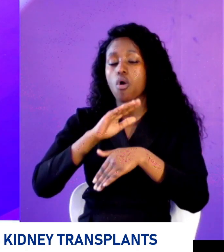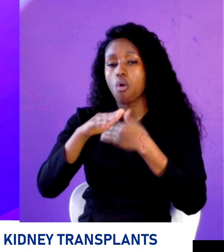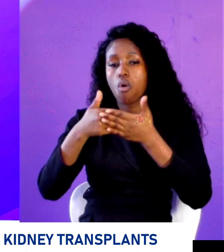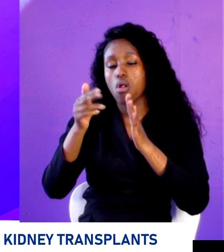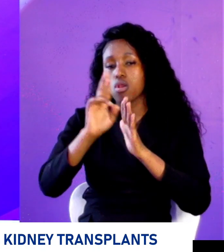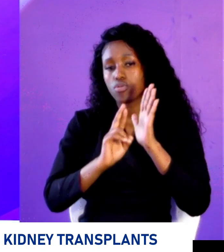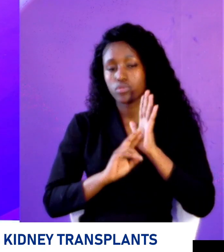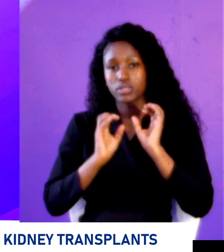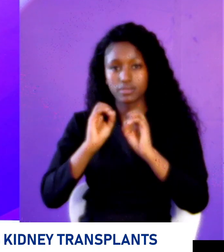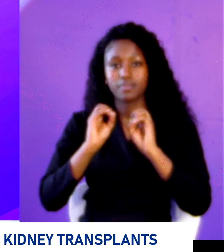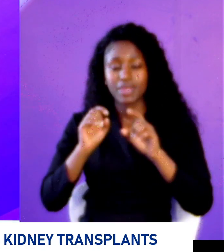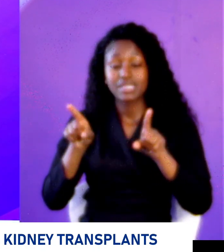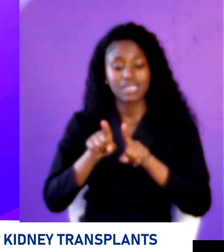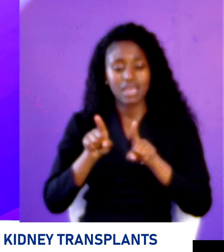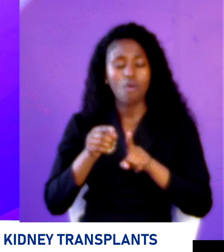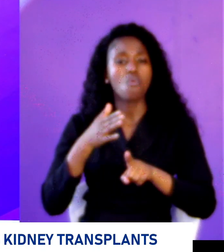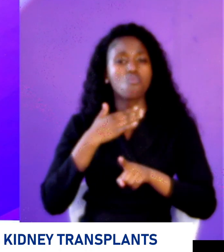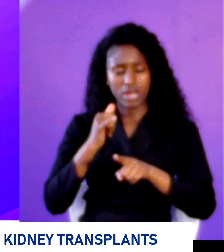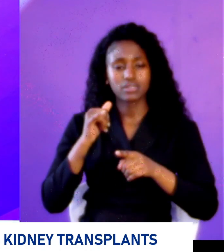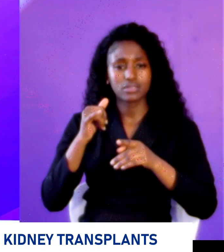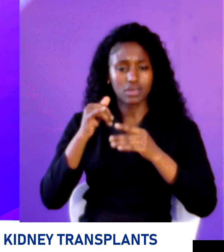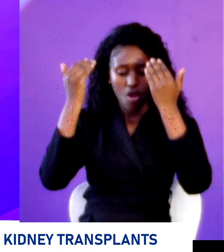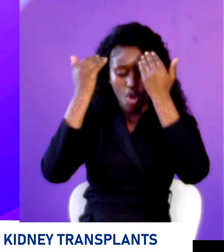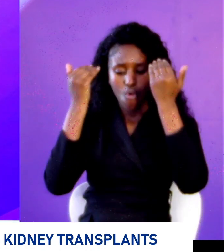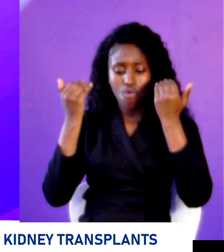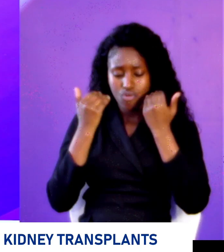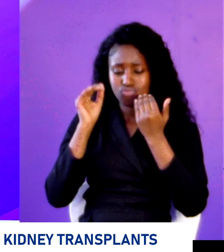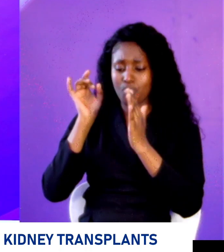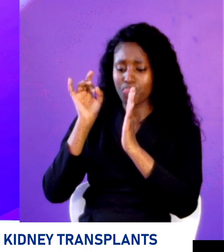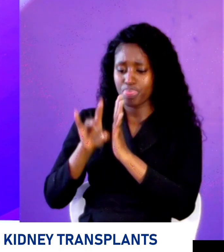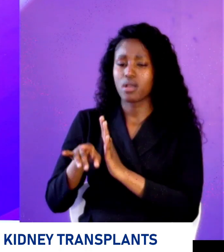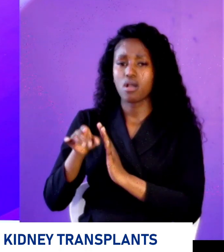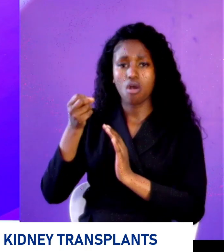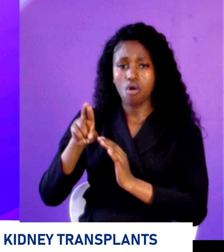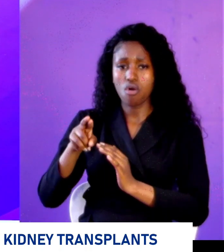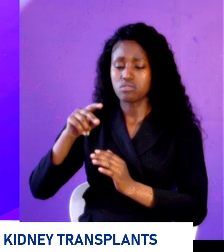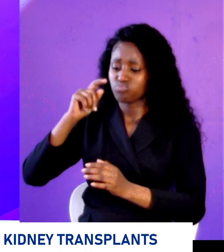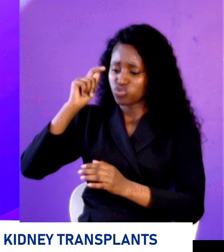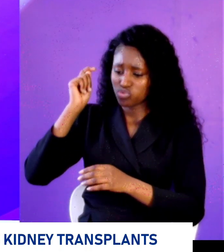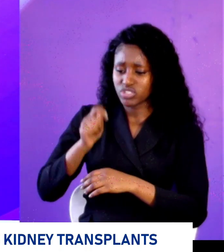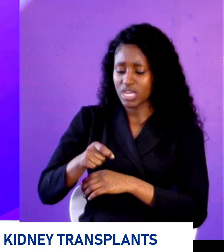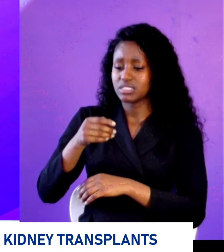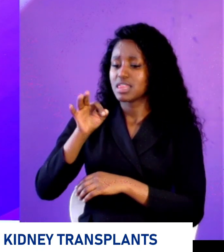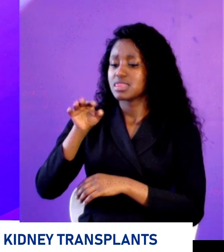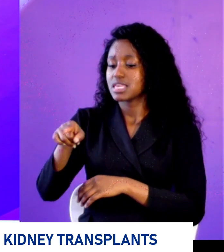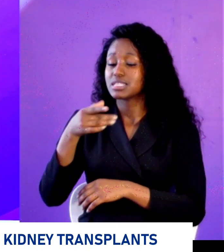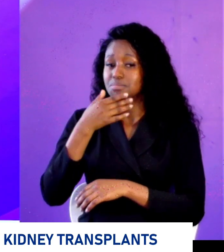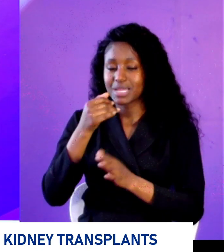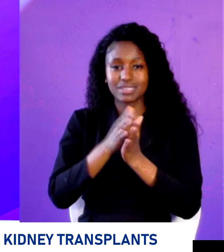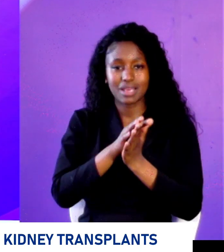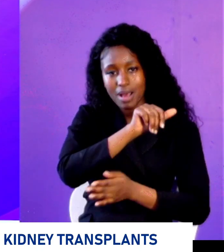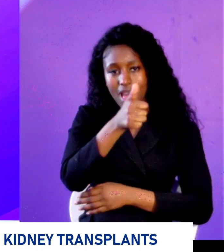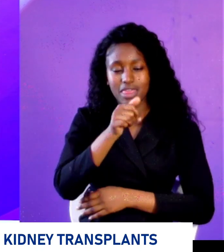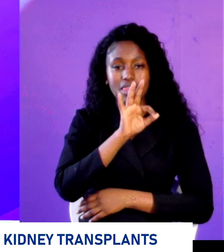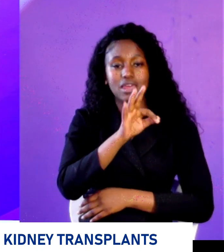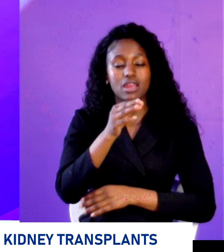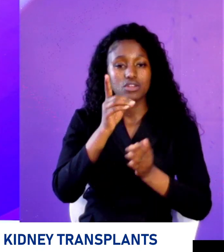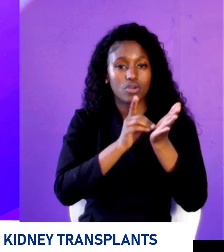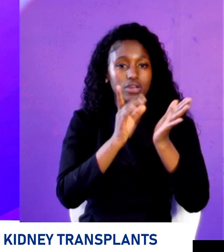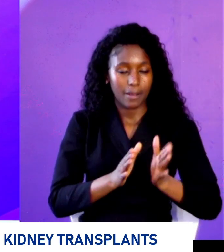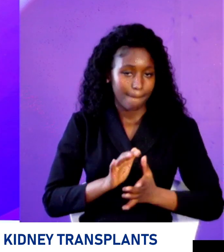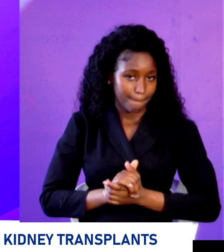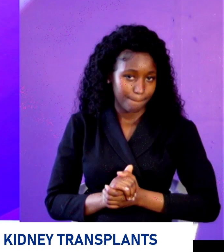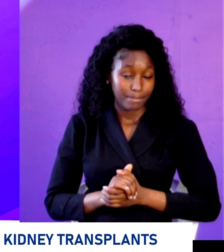and recommended the prosecution of Dr. Mishra and 3 other senior doctors. However, Dr.